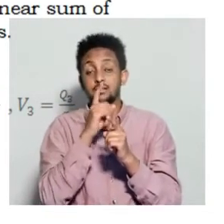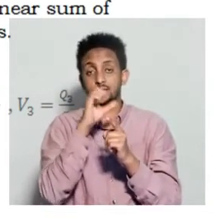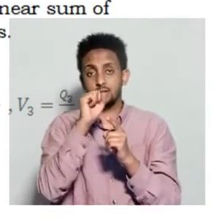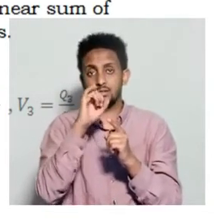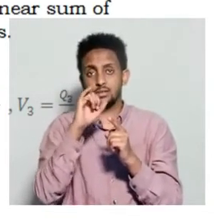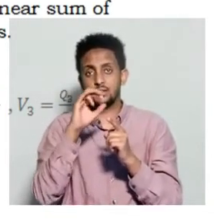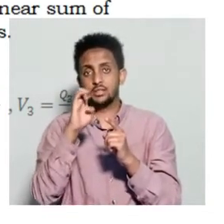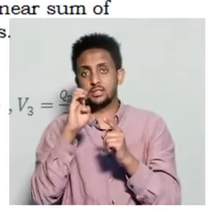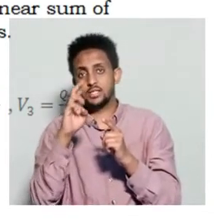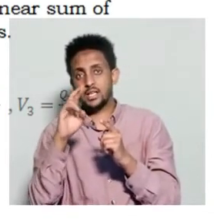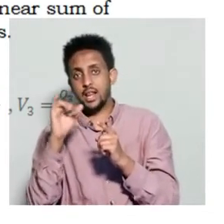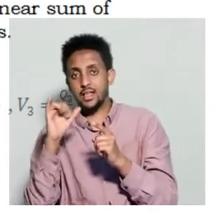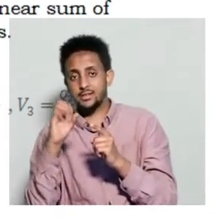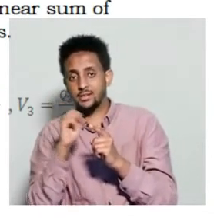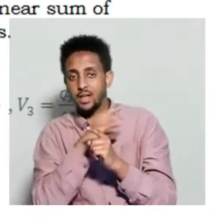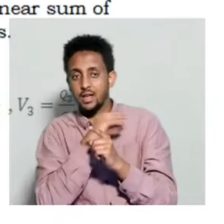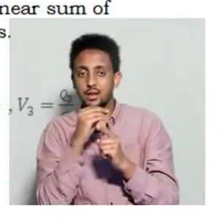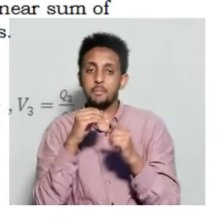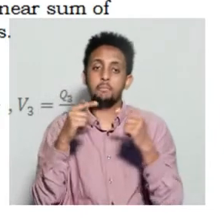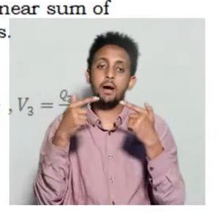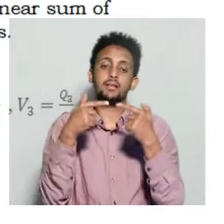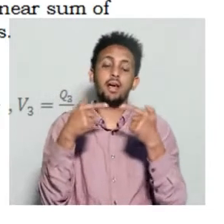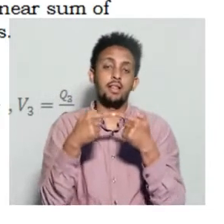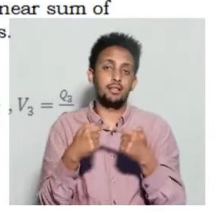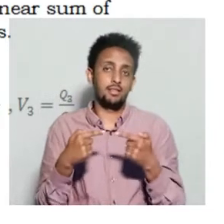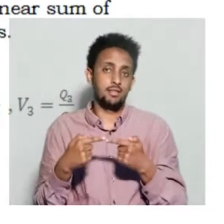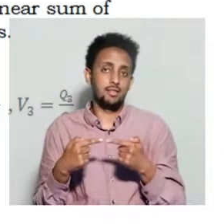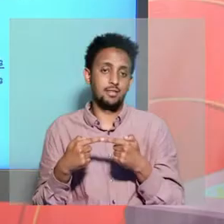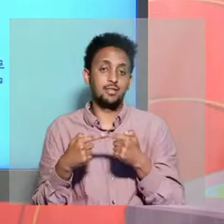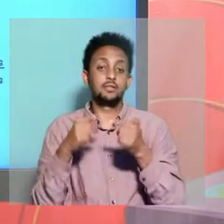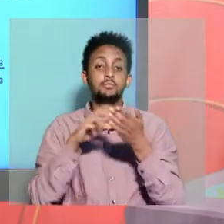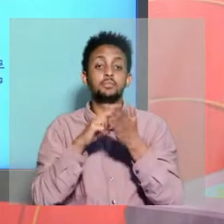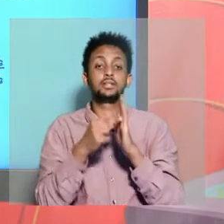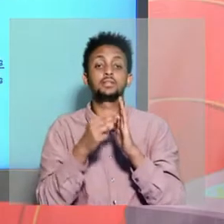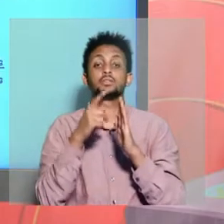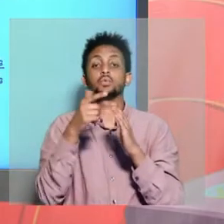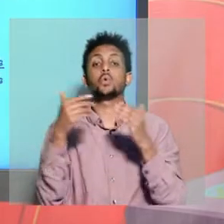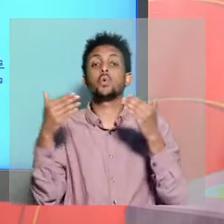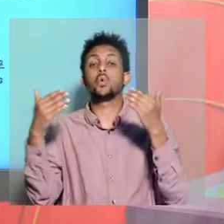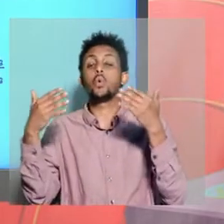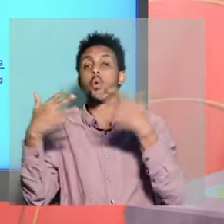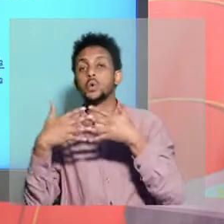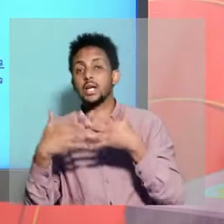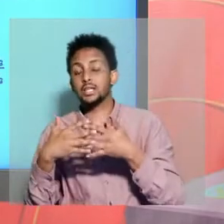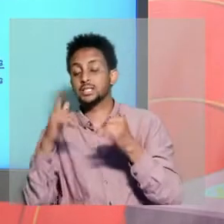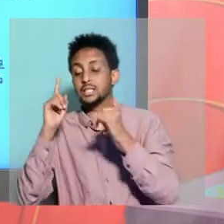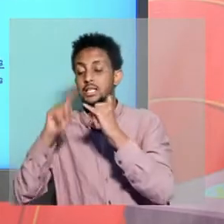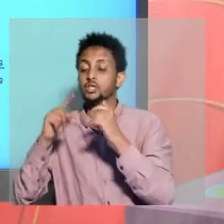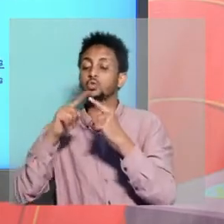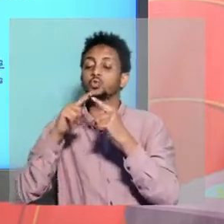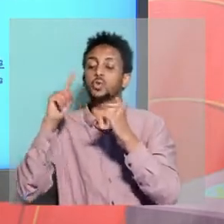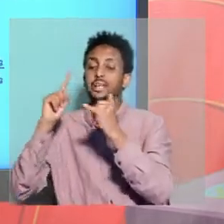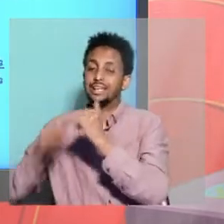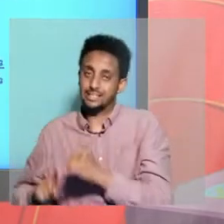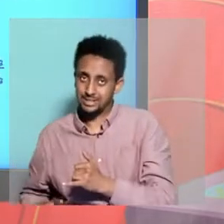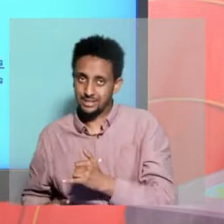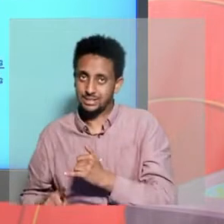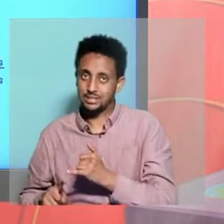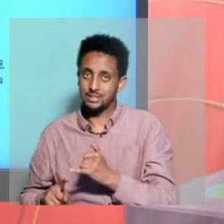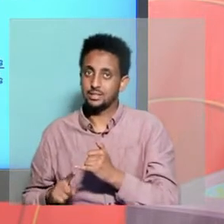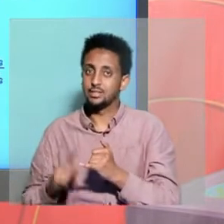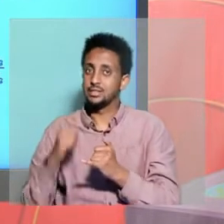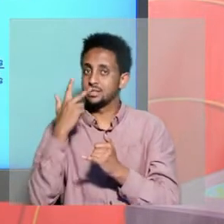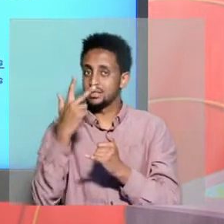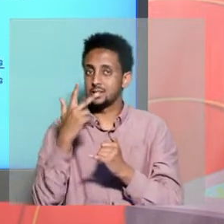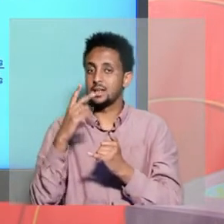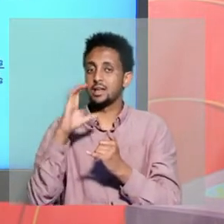combination as well as a parallel combination. Series combinations meaning you should have to connect end to end of those capacitors. If you have